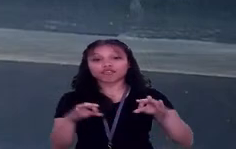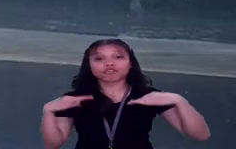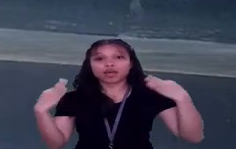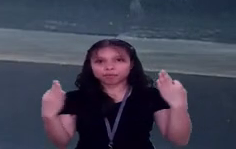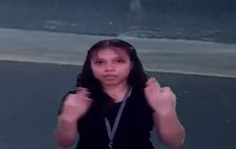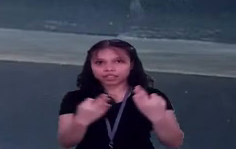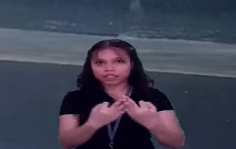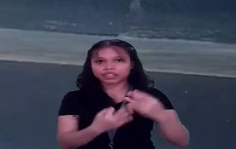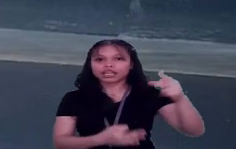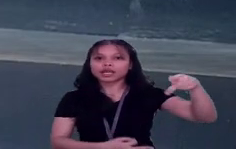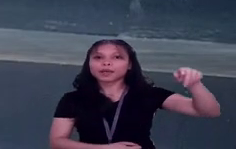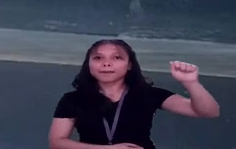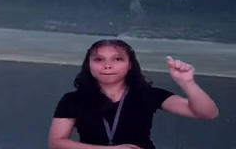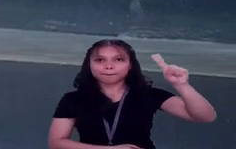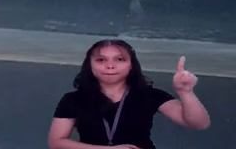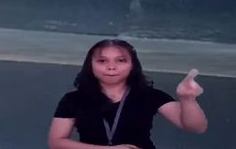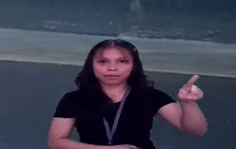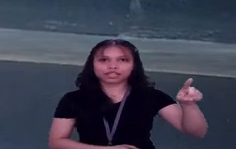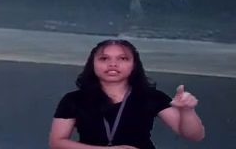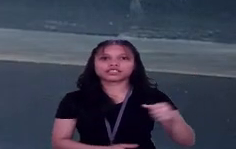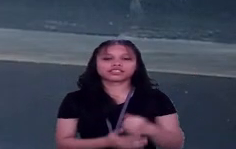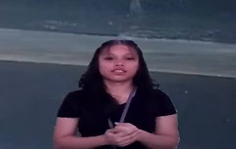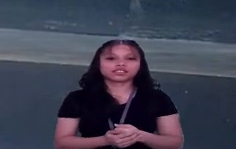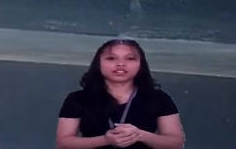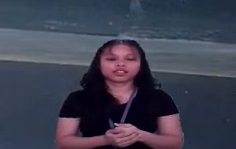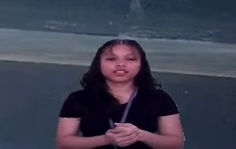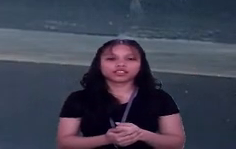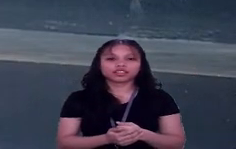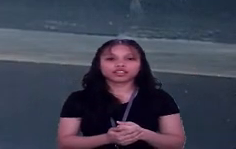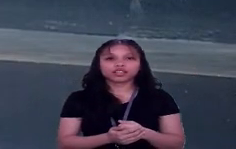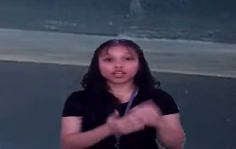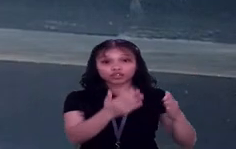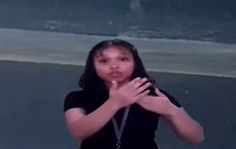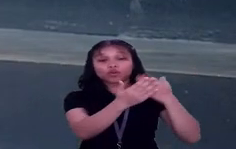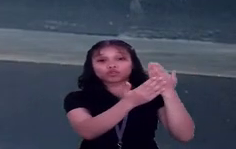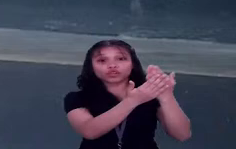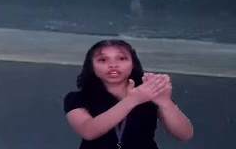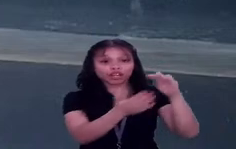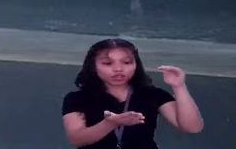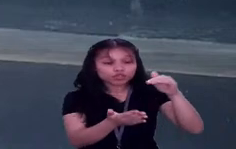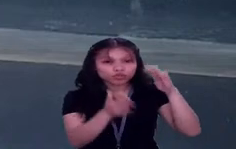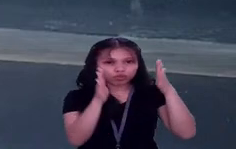It's creative. We will be going there as students. No?